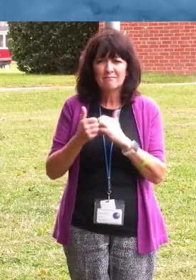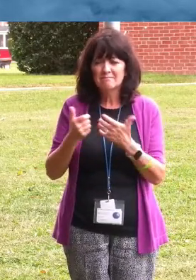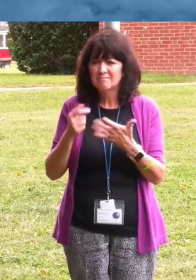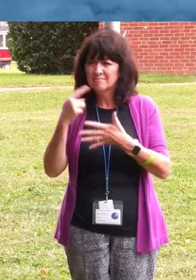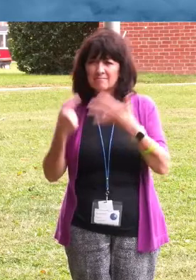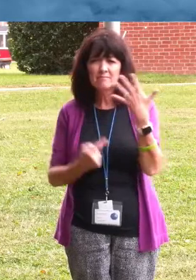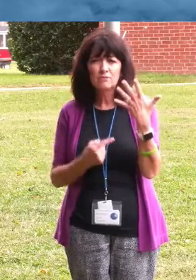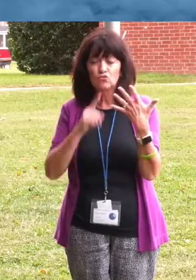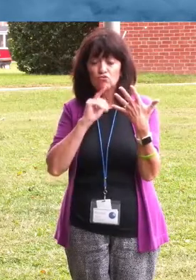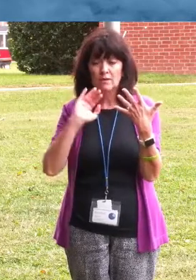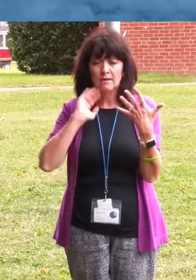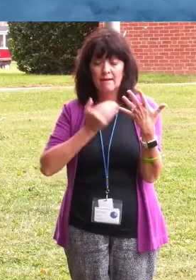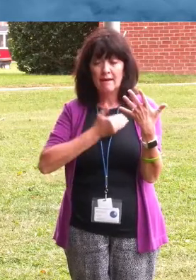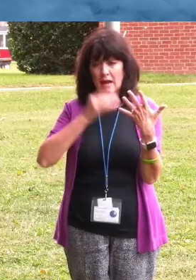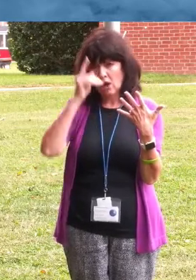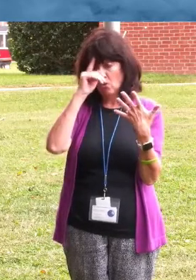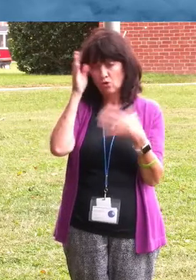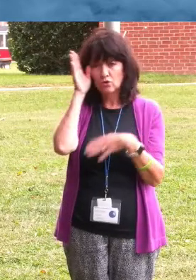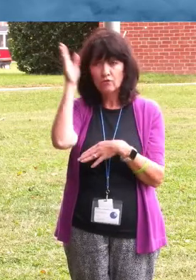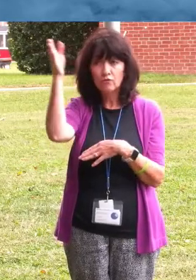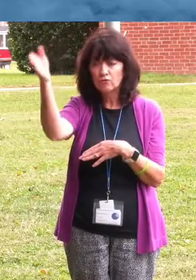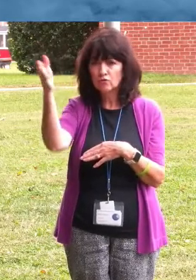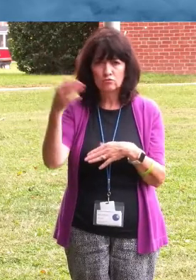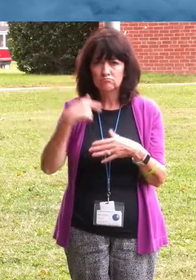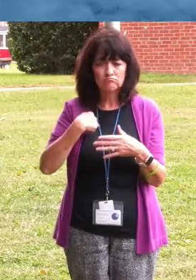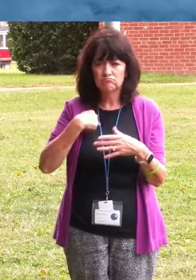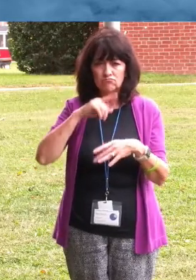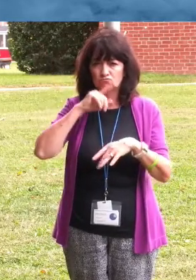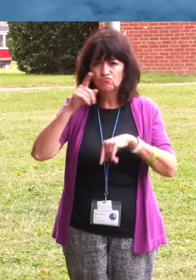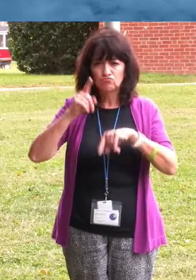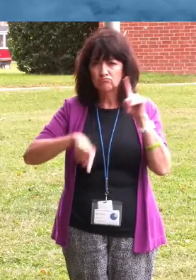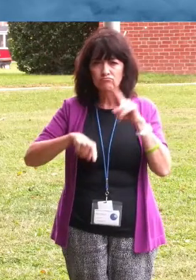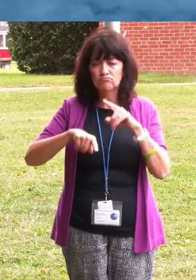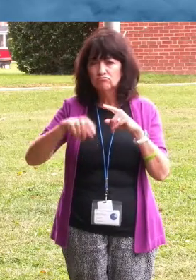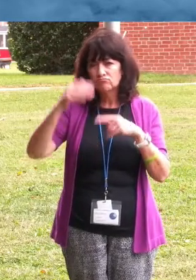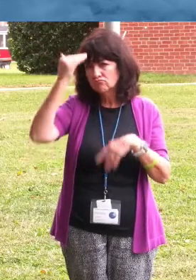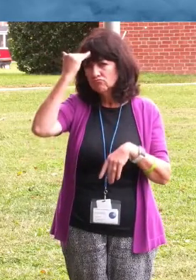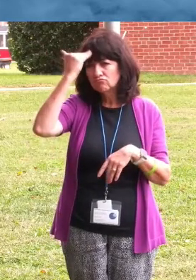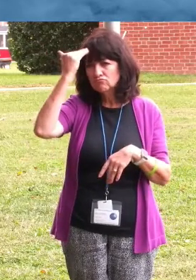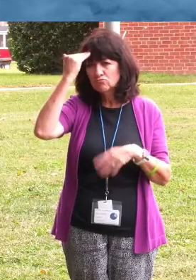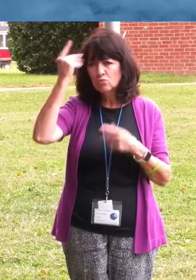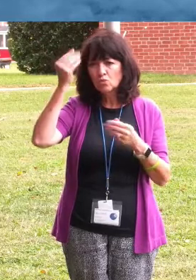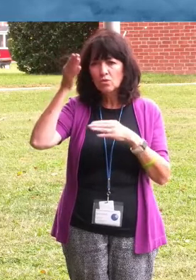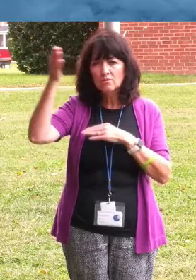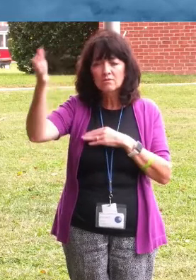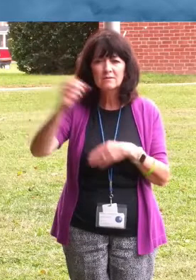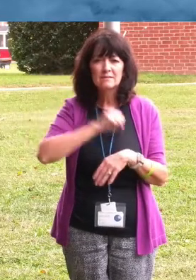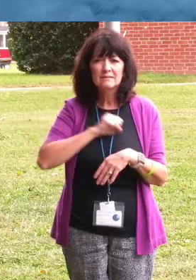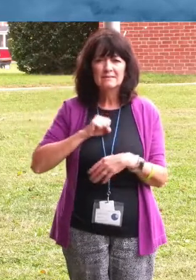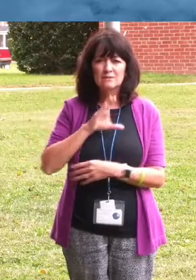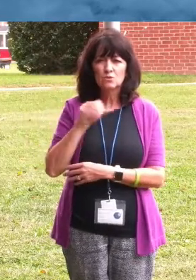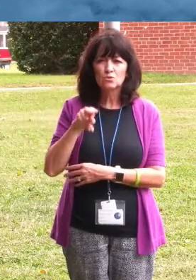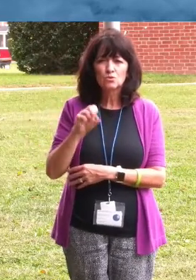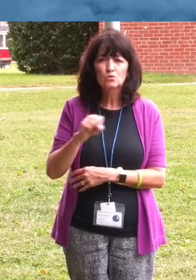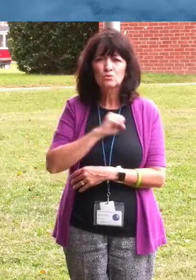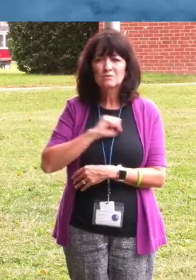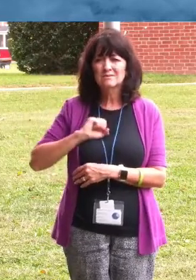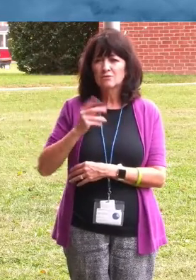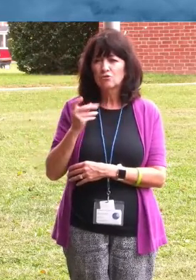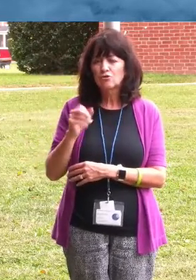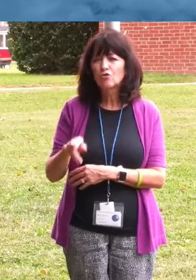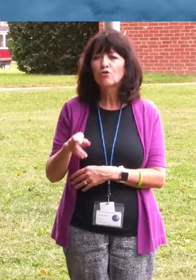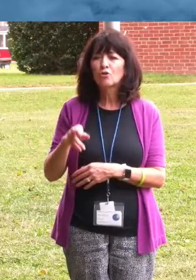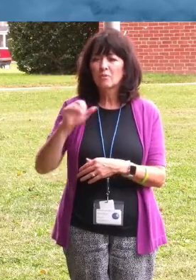incredibly important that our members of Congress, our congressional delegation, our Congresswoman Blunt Rochester, Senator Coons, Senator Carper, and President Biden